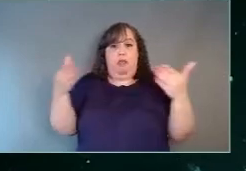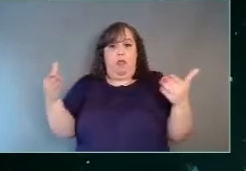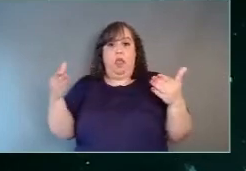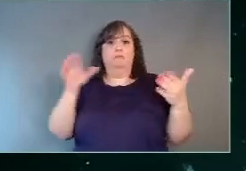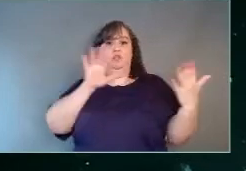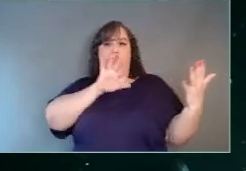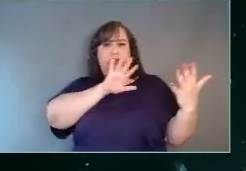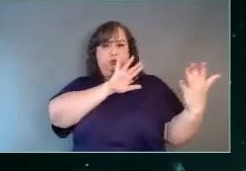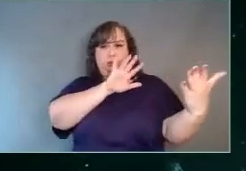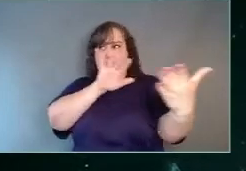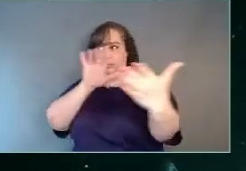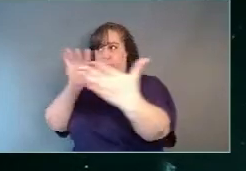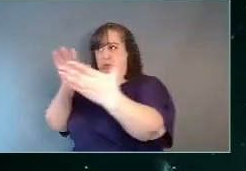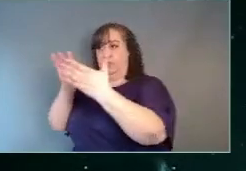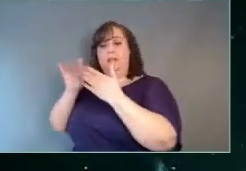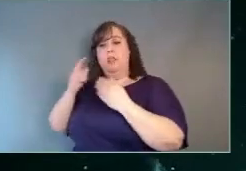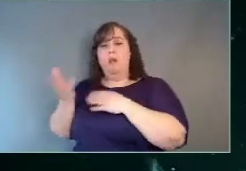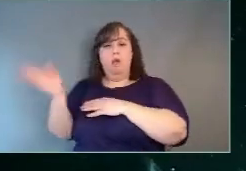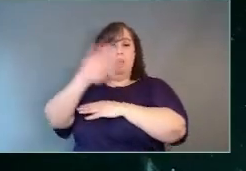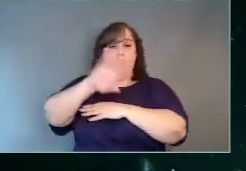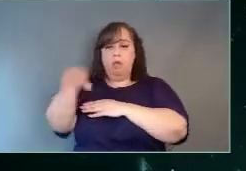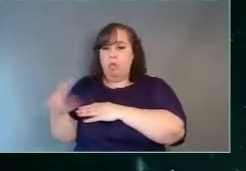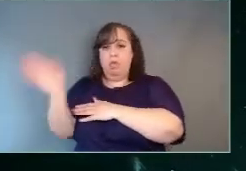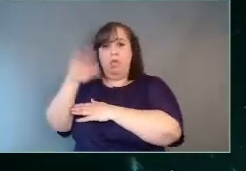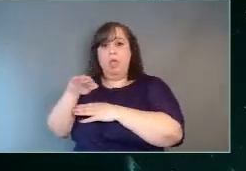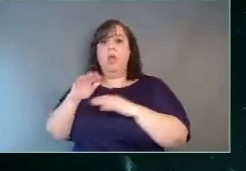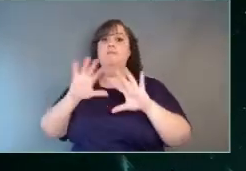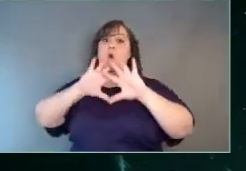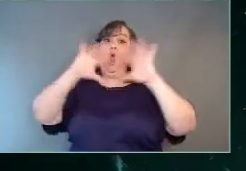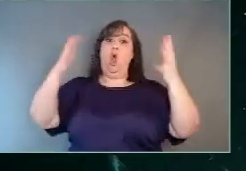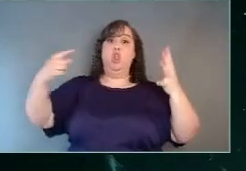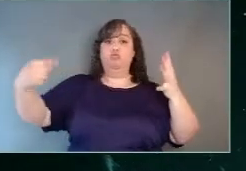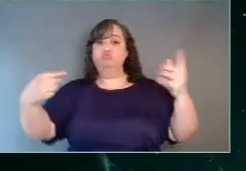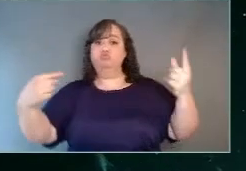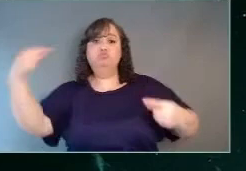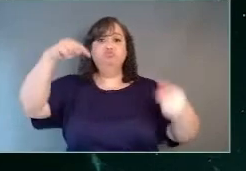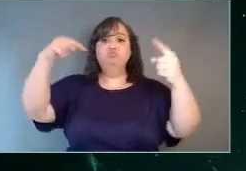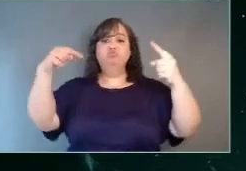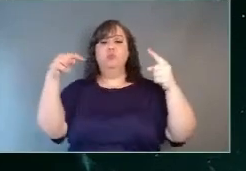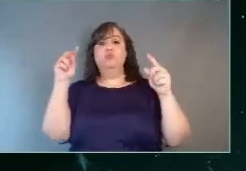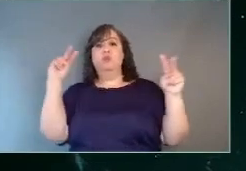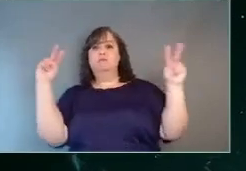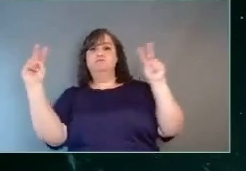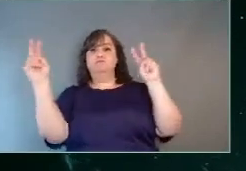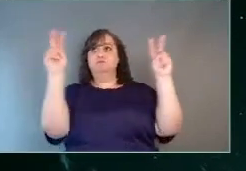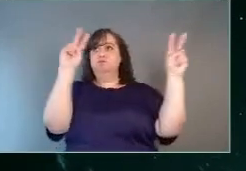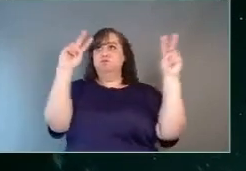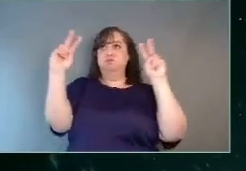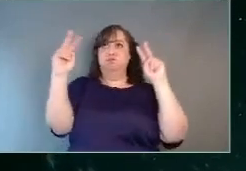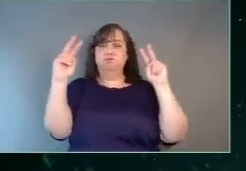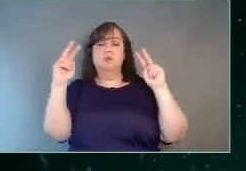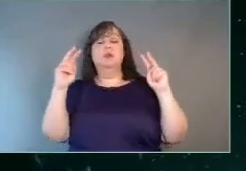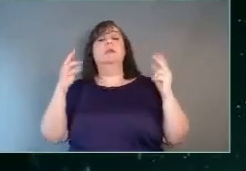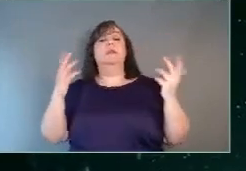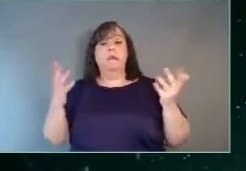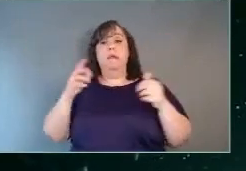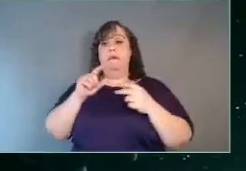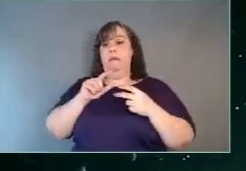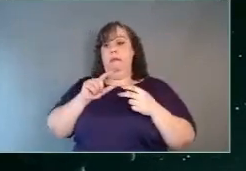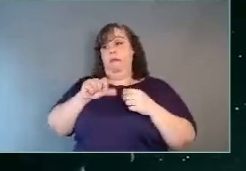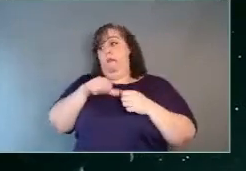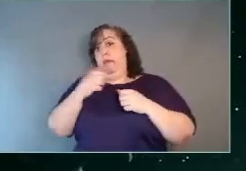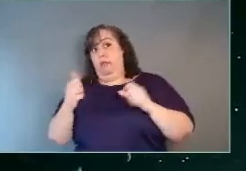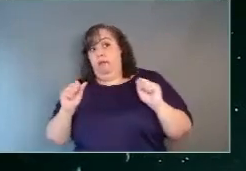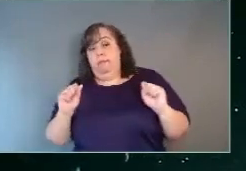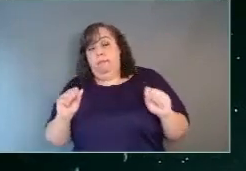full-time around the clock at different locations on our planet, so they get slightly different looks at the sky. Other